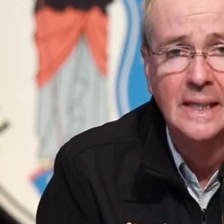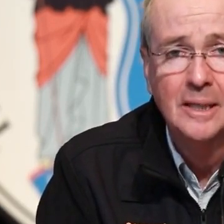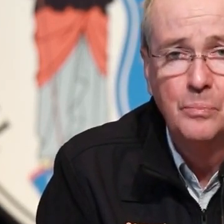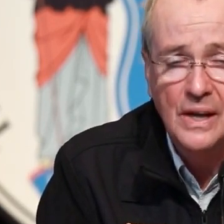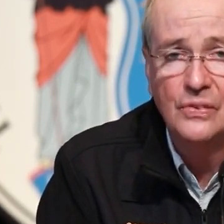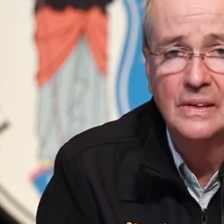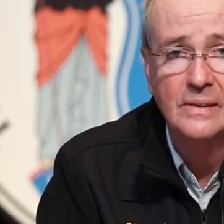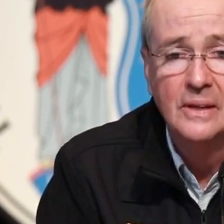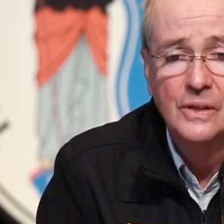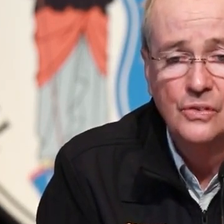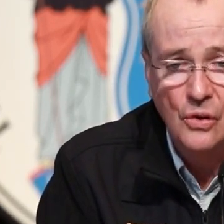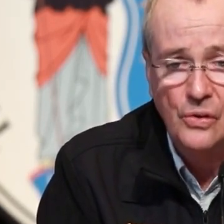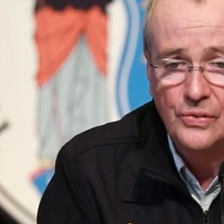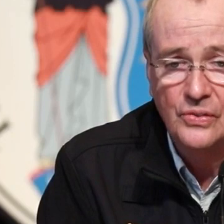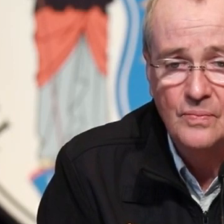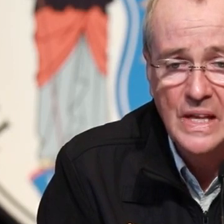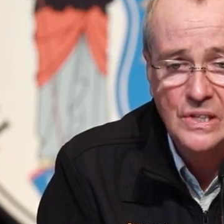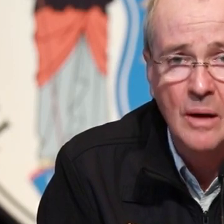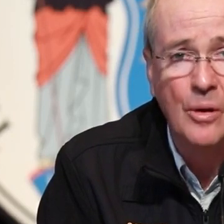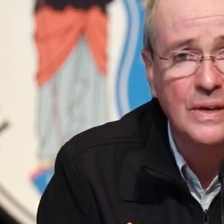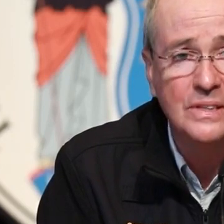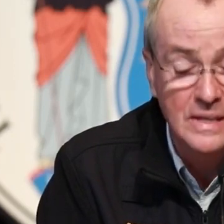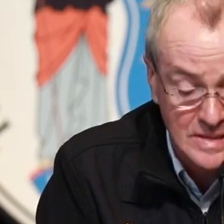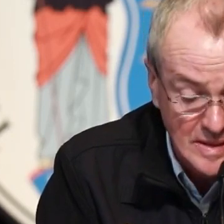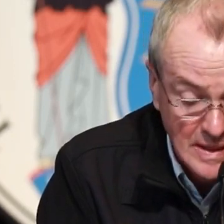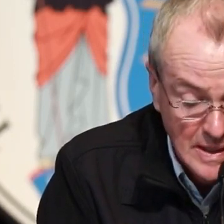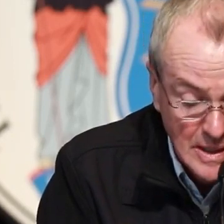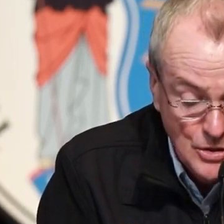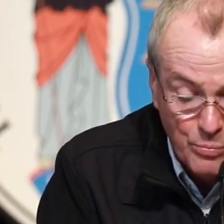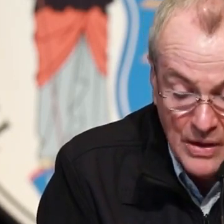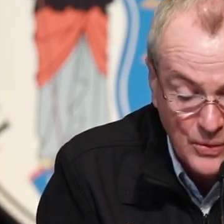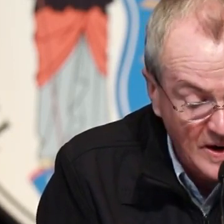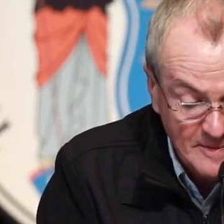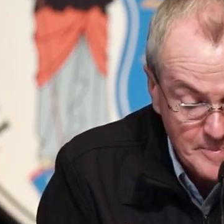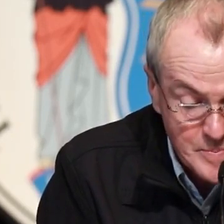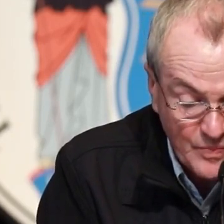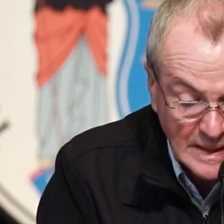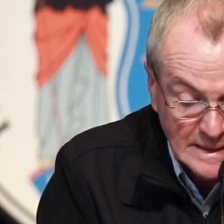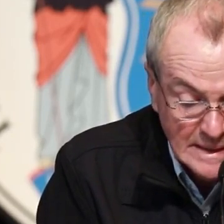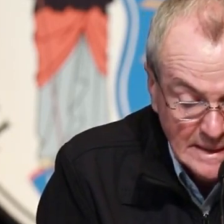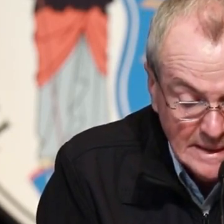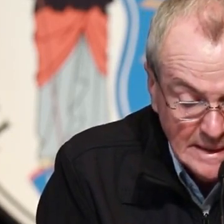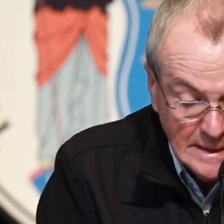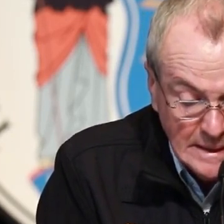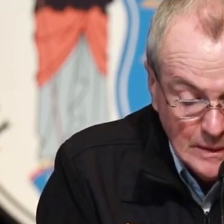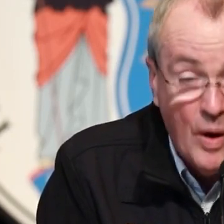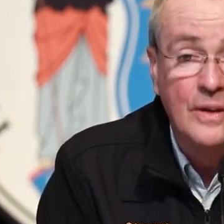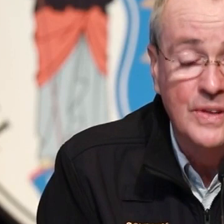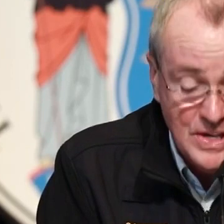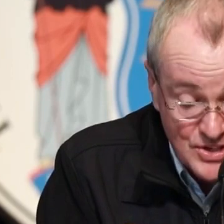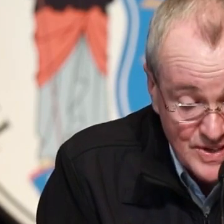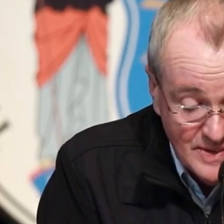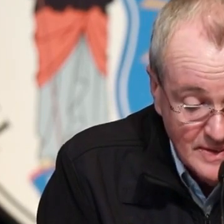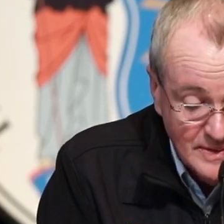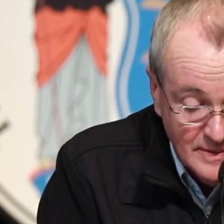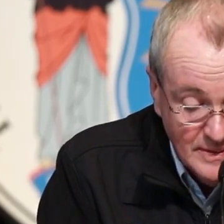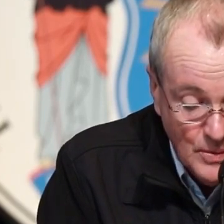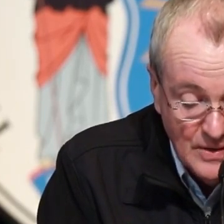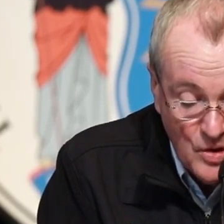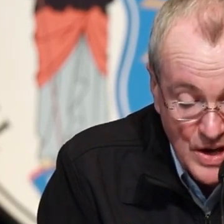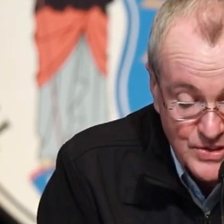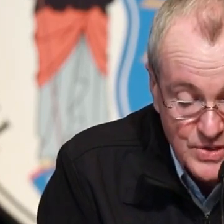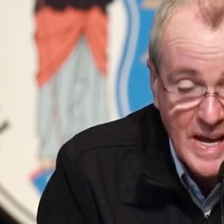4,070 blessed souls. It's a number that takes your breath away. One of these